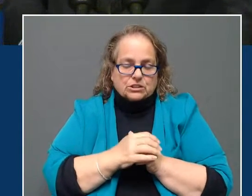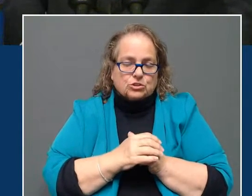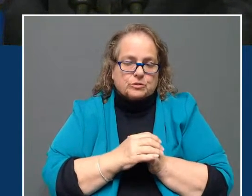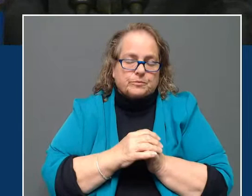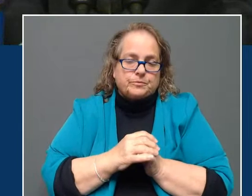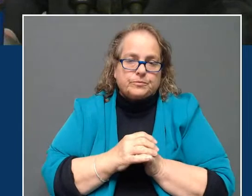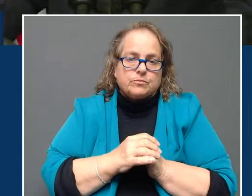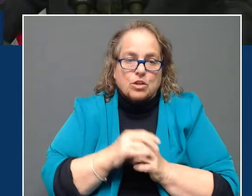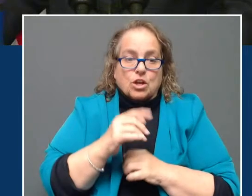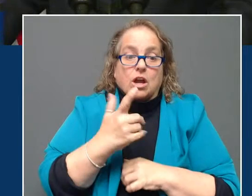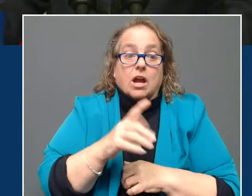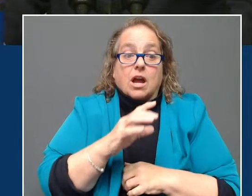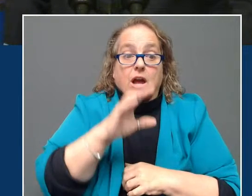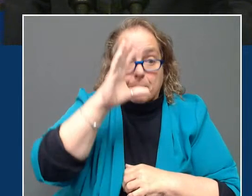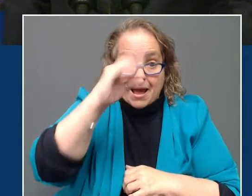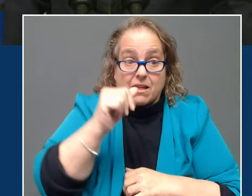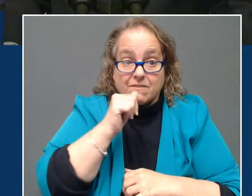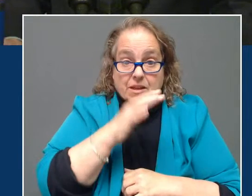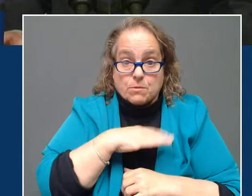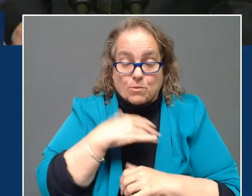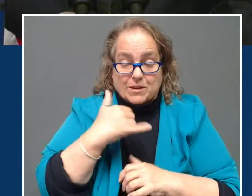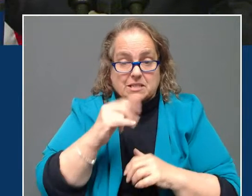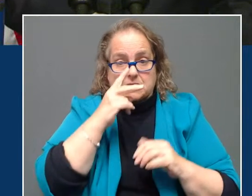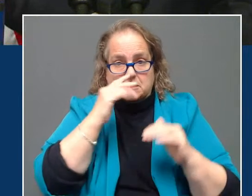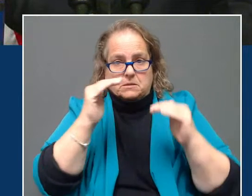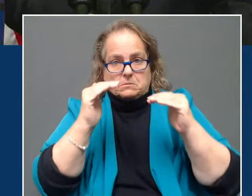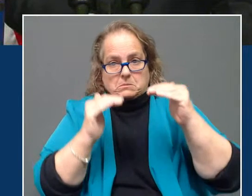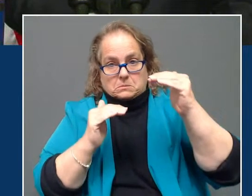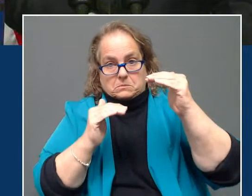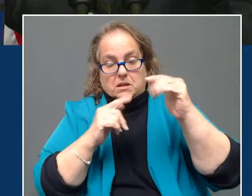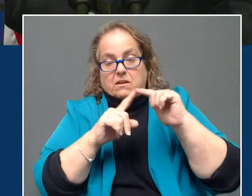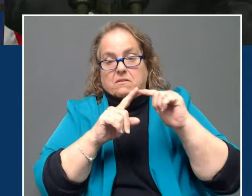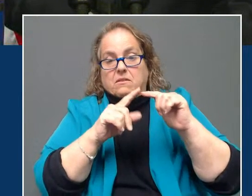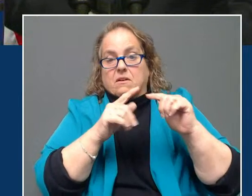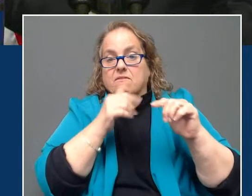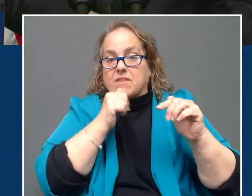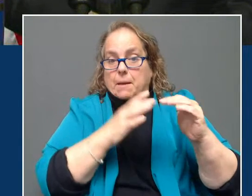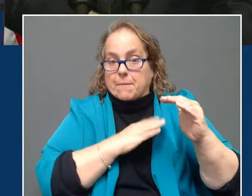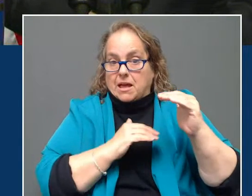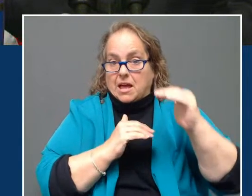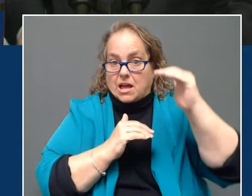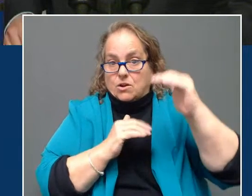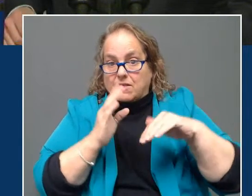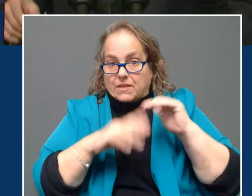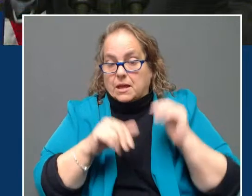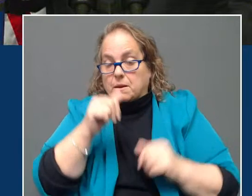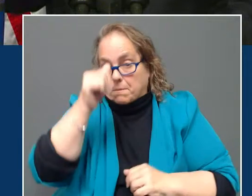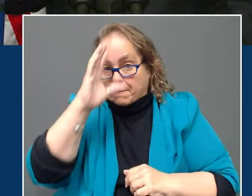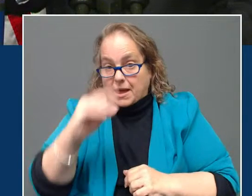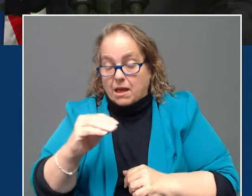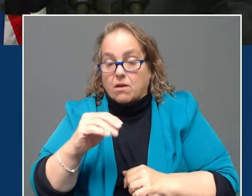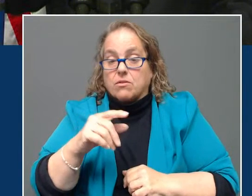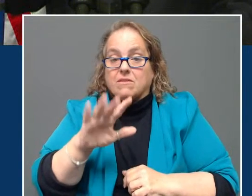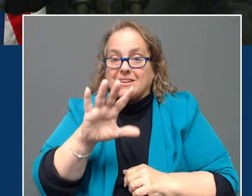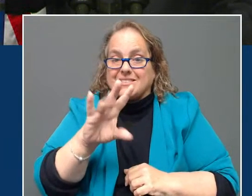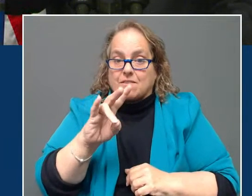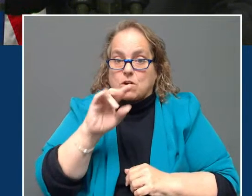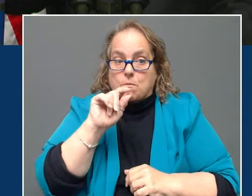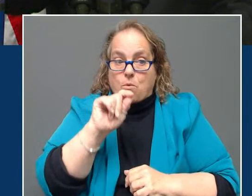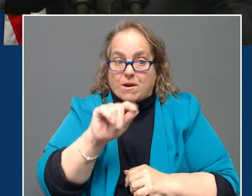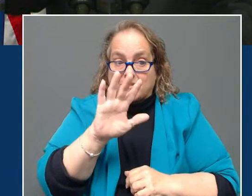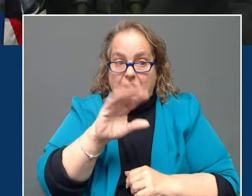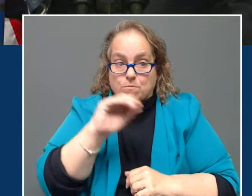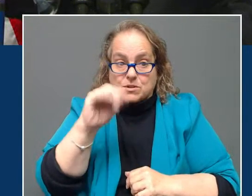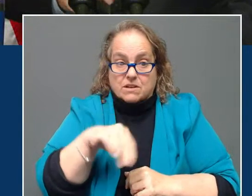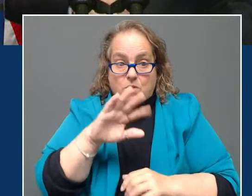Gender, we still see a difference. Thus far, 57.5% of all vaccinations have